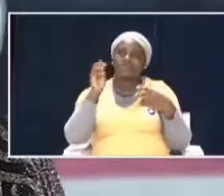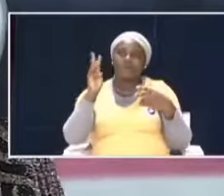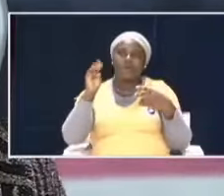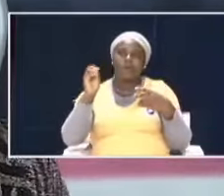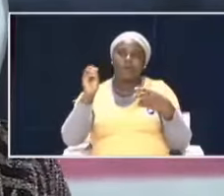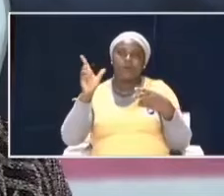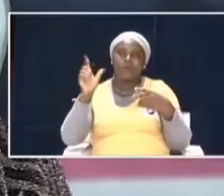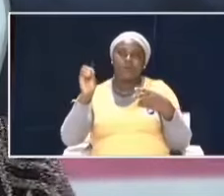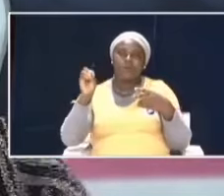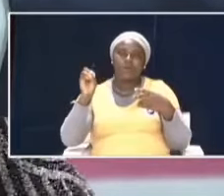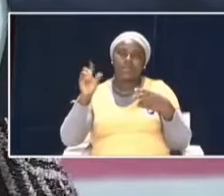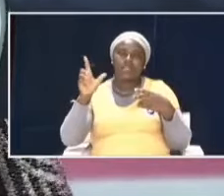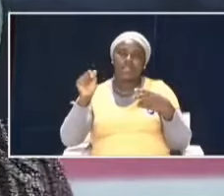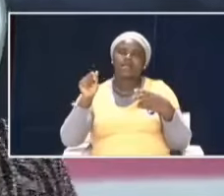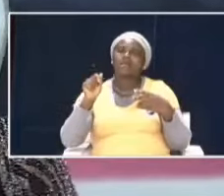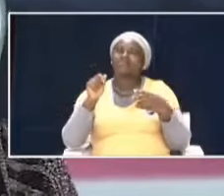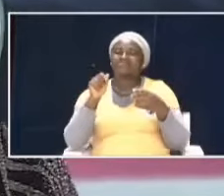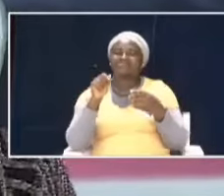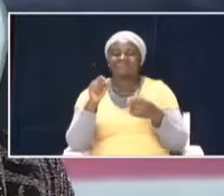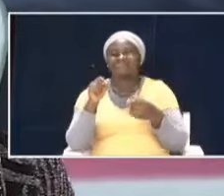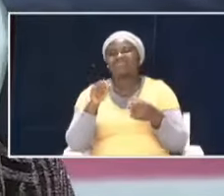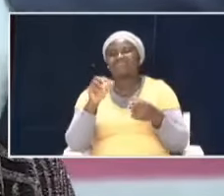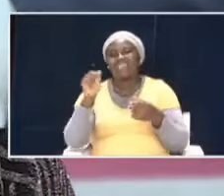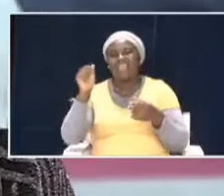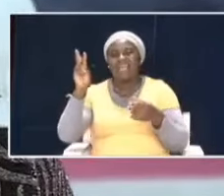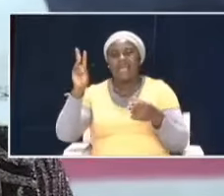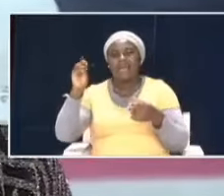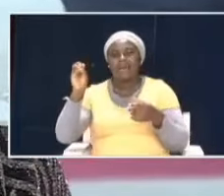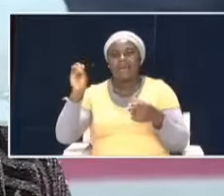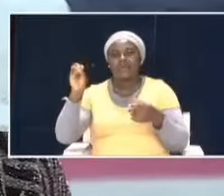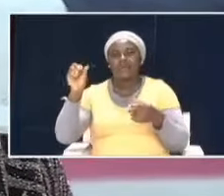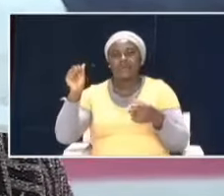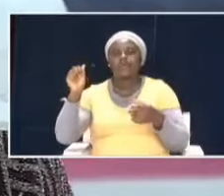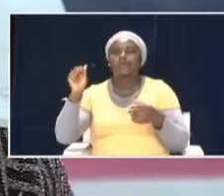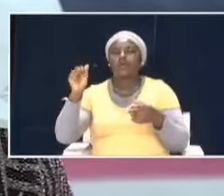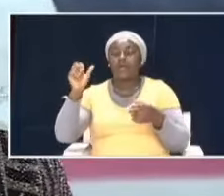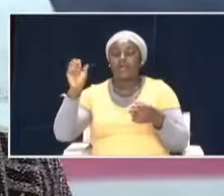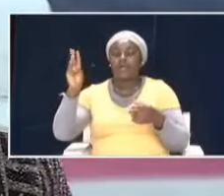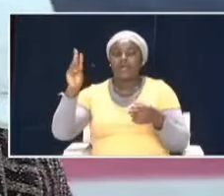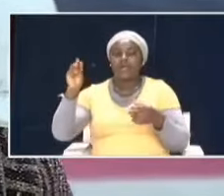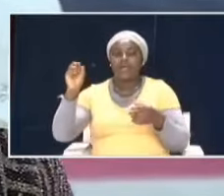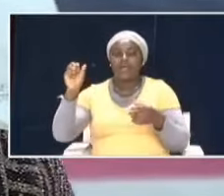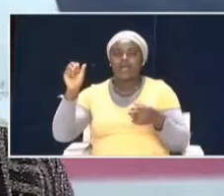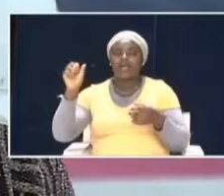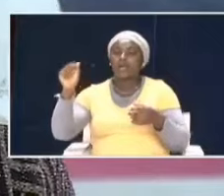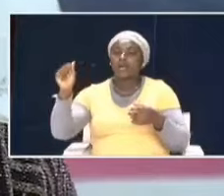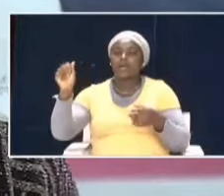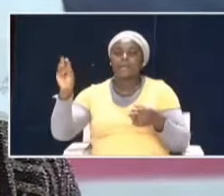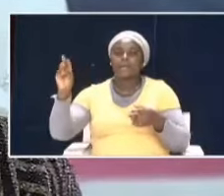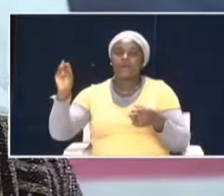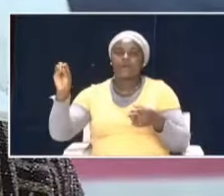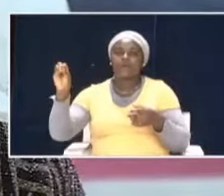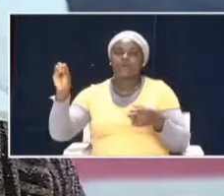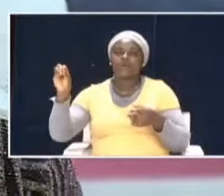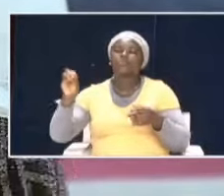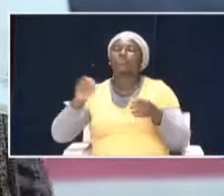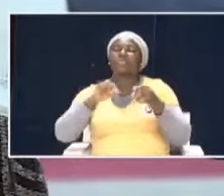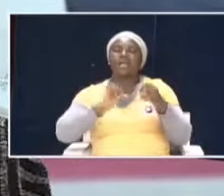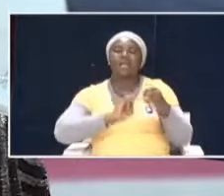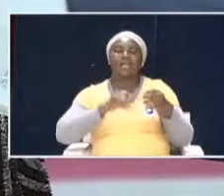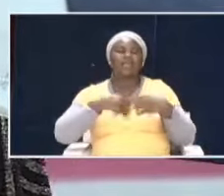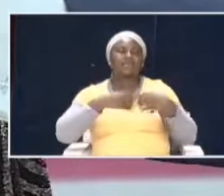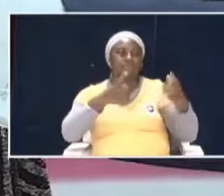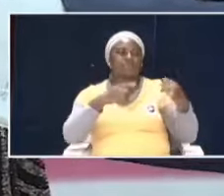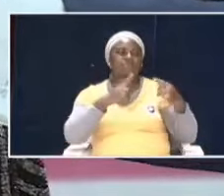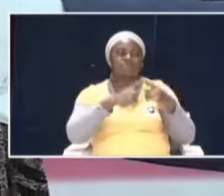Region 42, Oyo Province 3. I've come to return all the glory back to our God, the one who